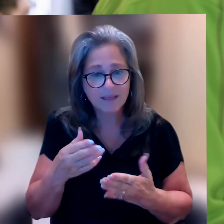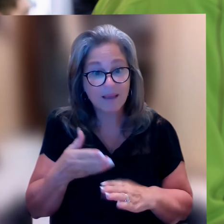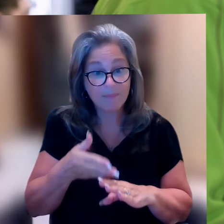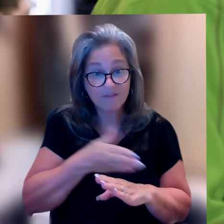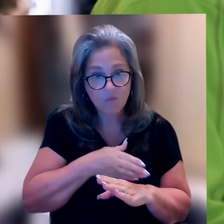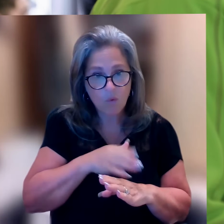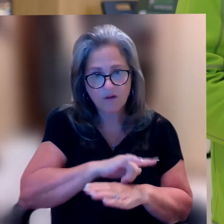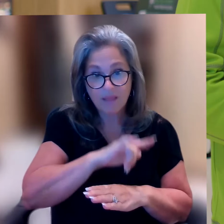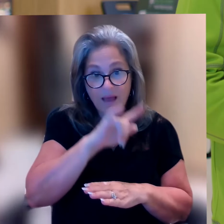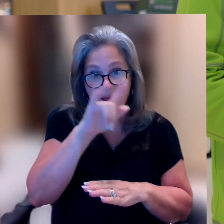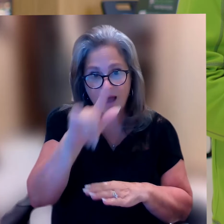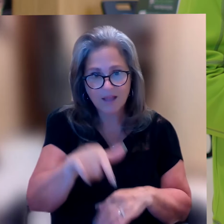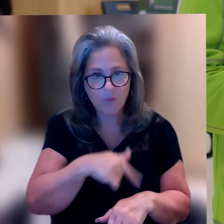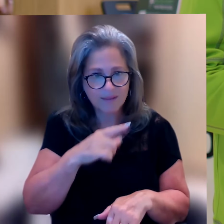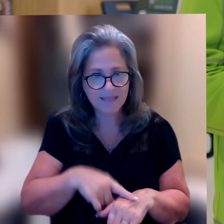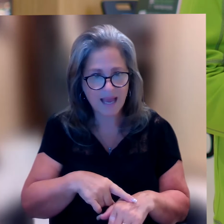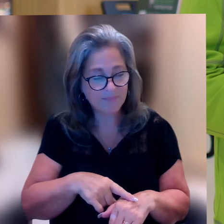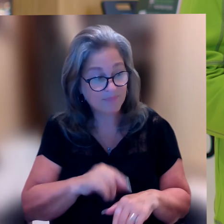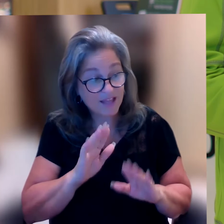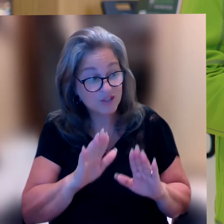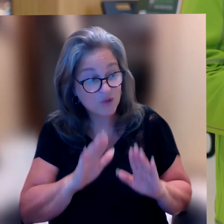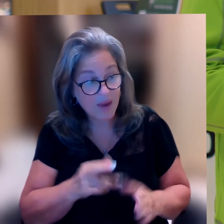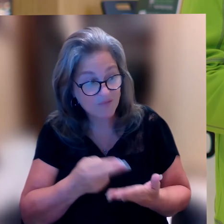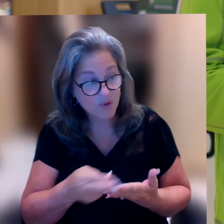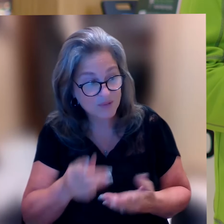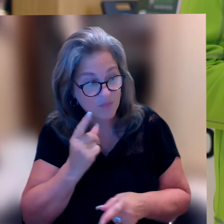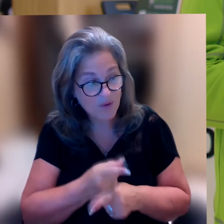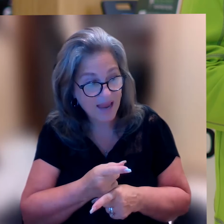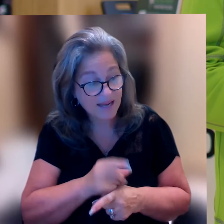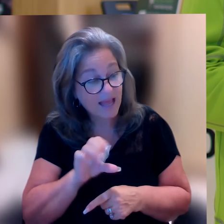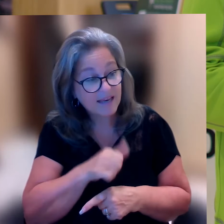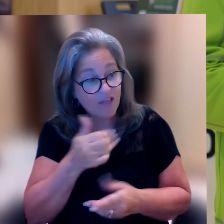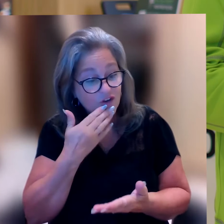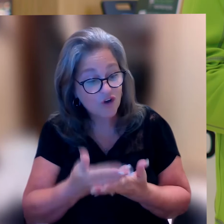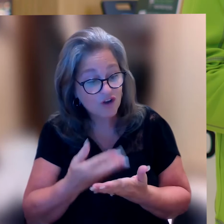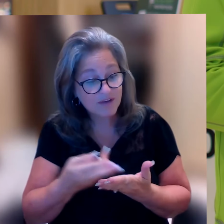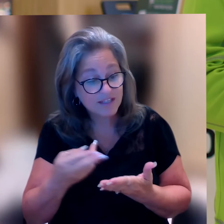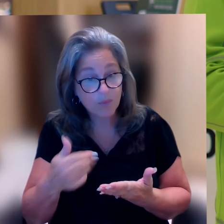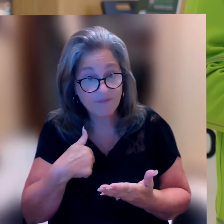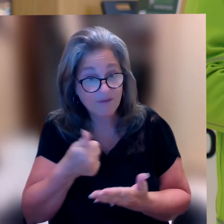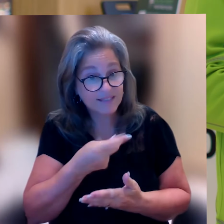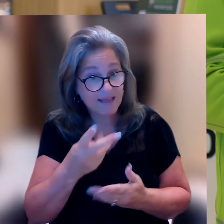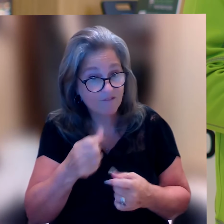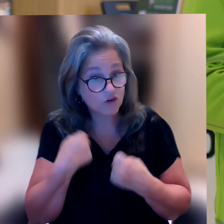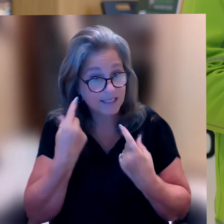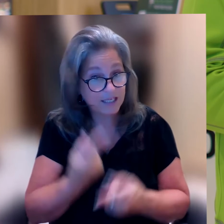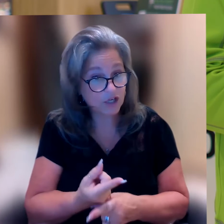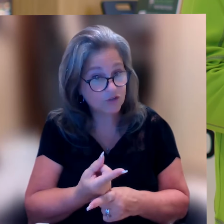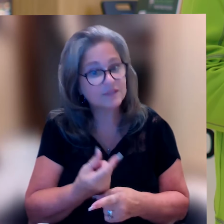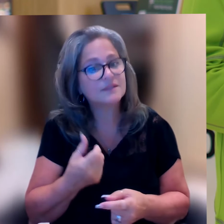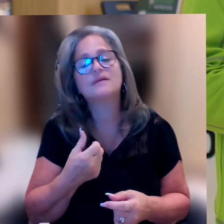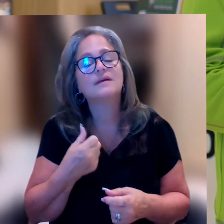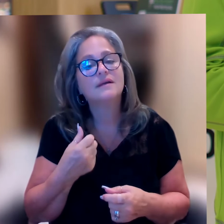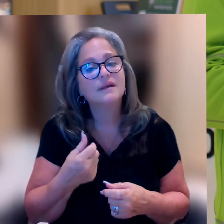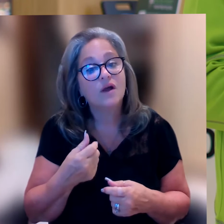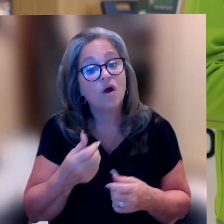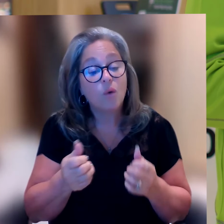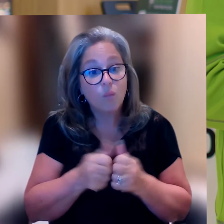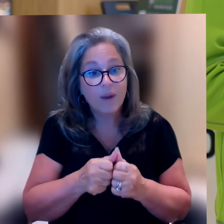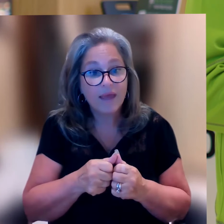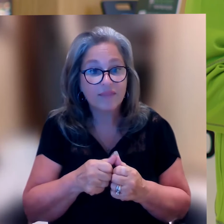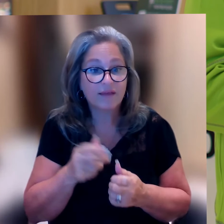prior to a long trip. That is a great resource. And another one that's a good resource that we've had for several years, even before that, has been